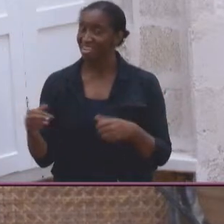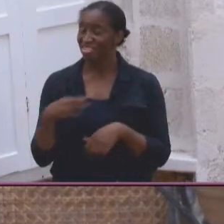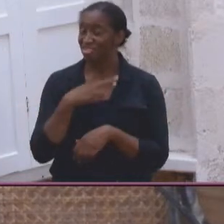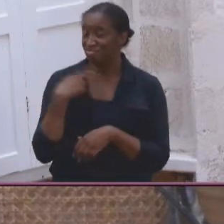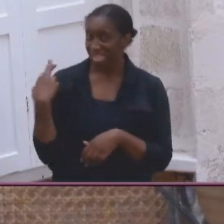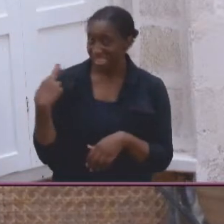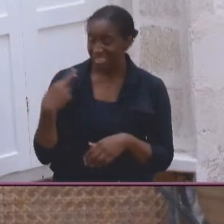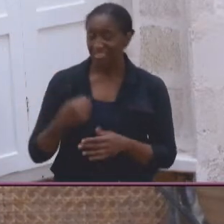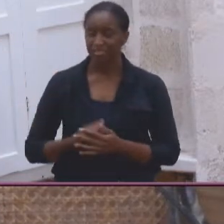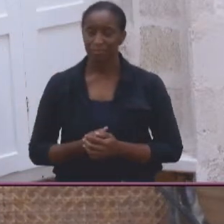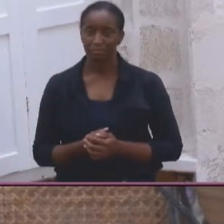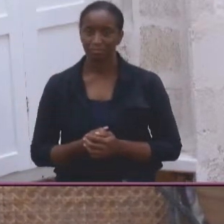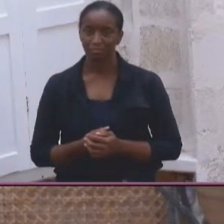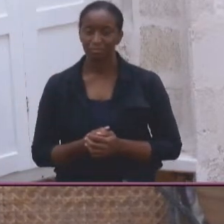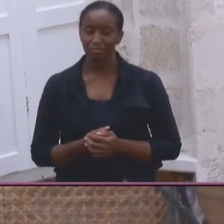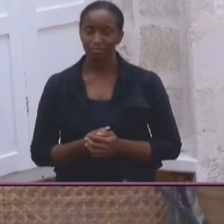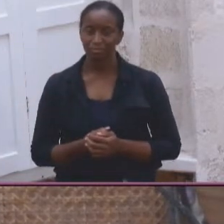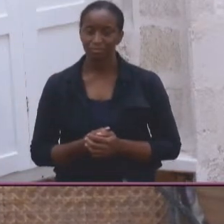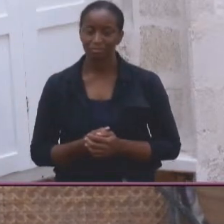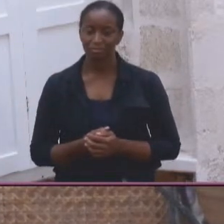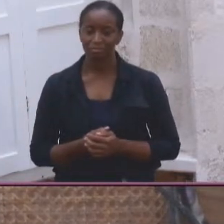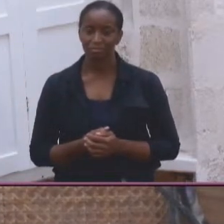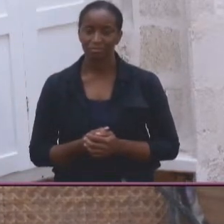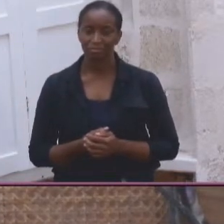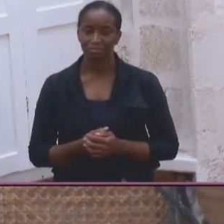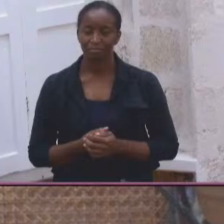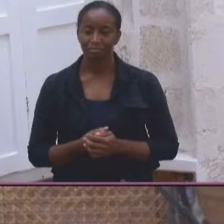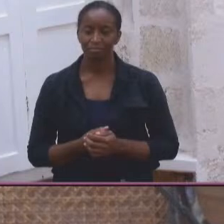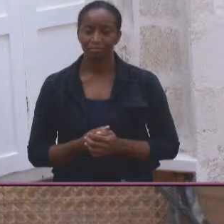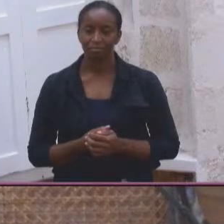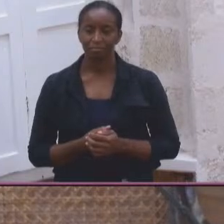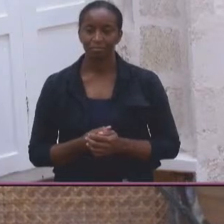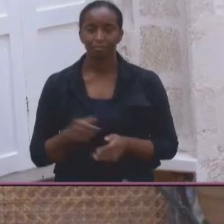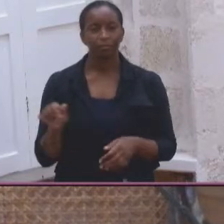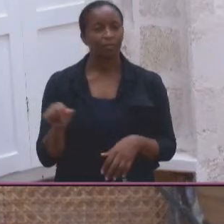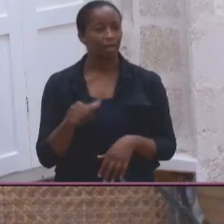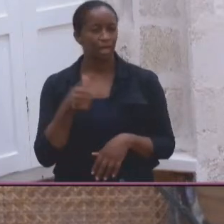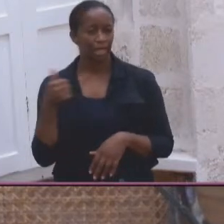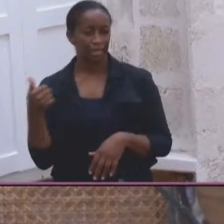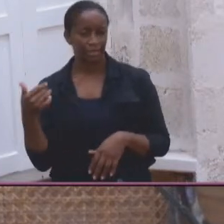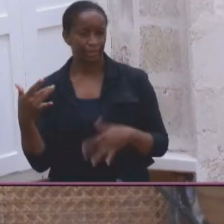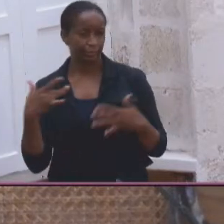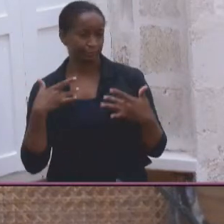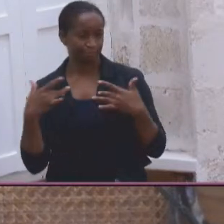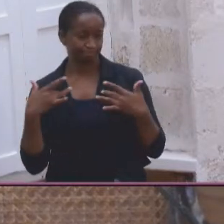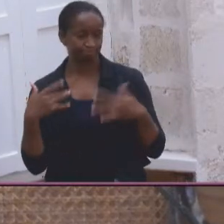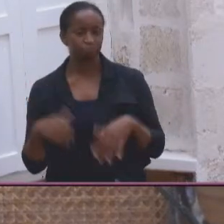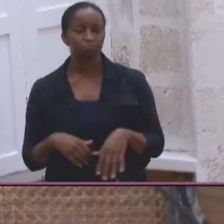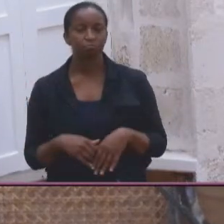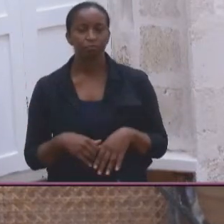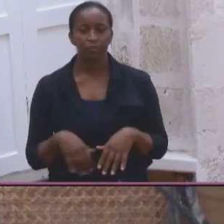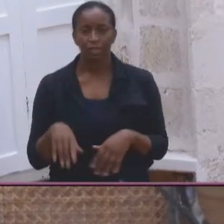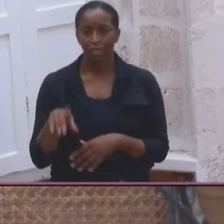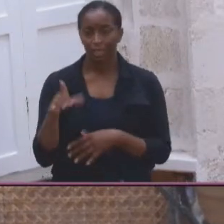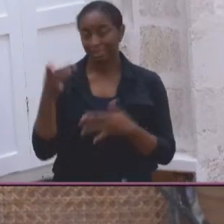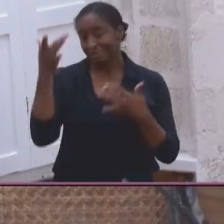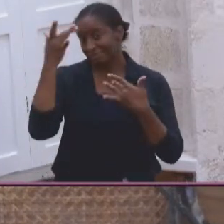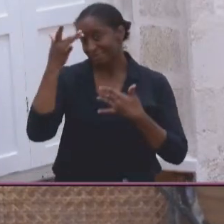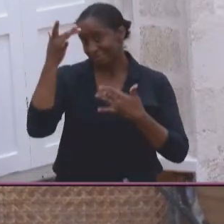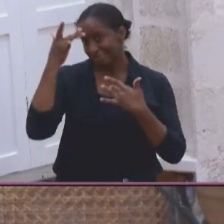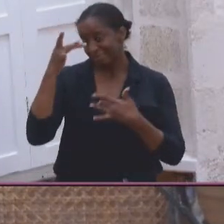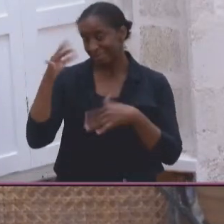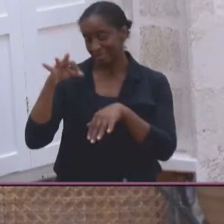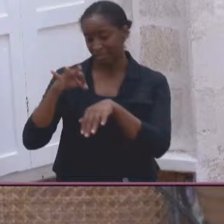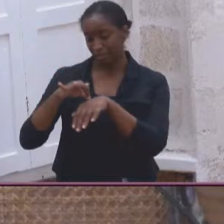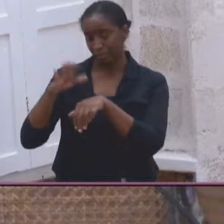Another area where it comes up, and the minister mentioned it, in terms of dengue, in terms of Zika, all of